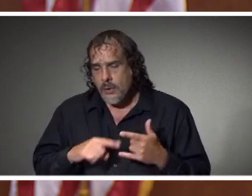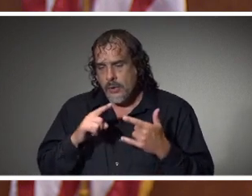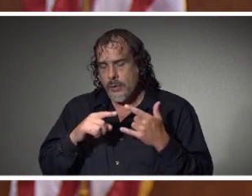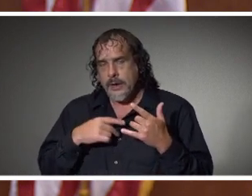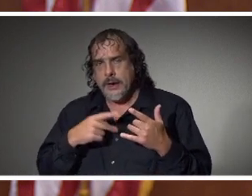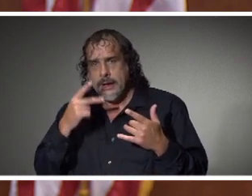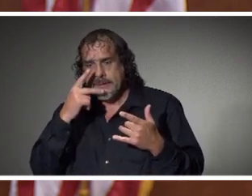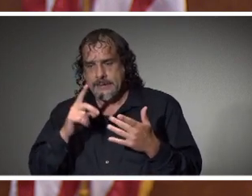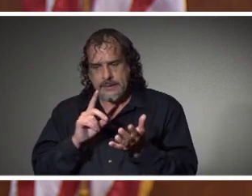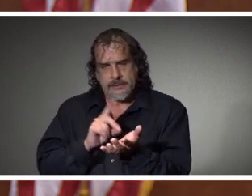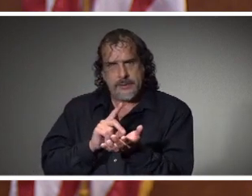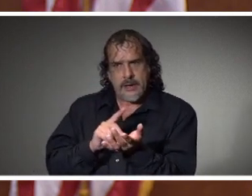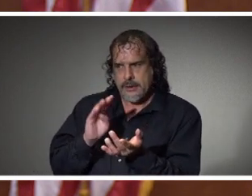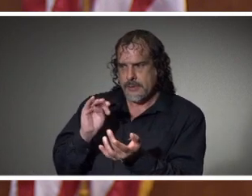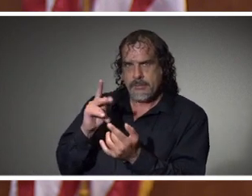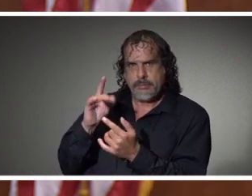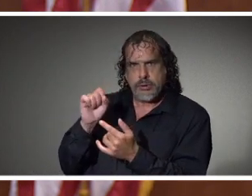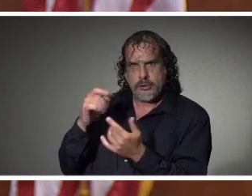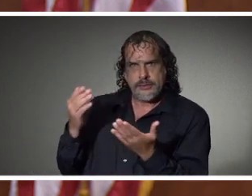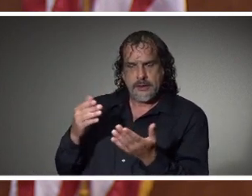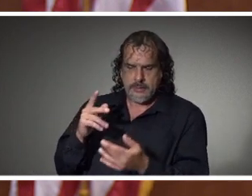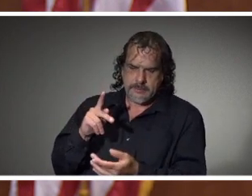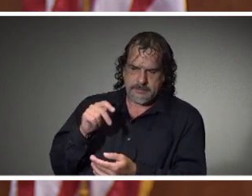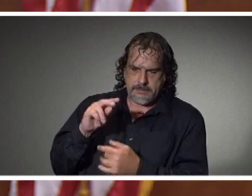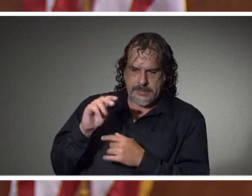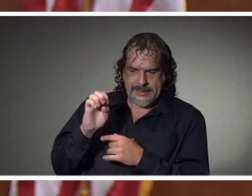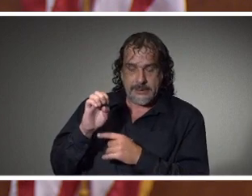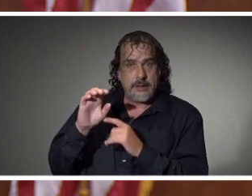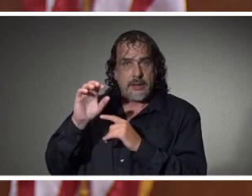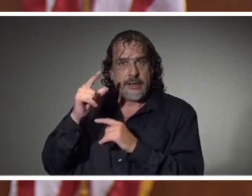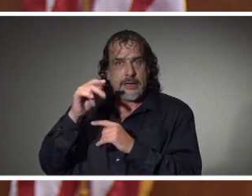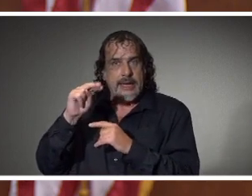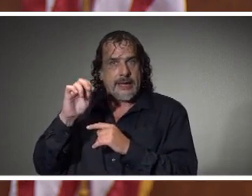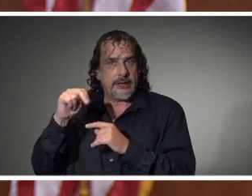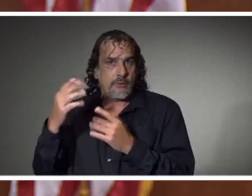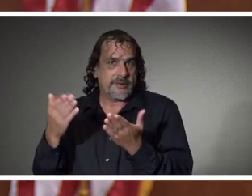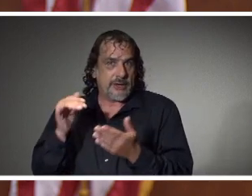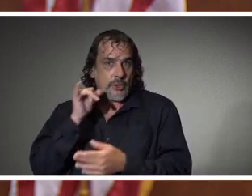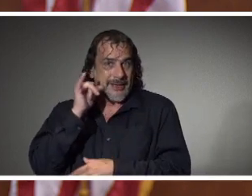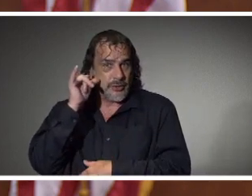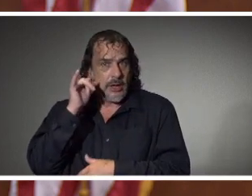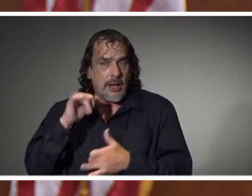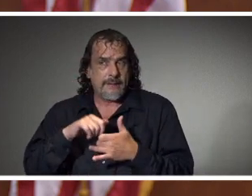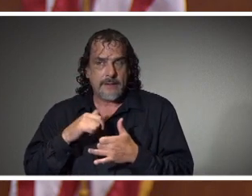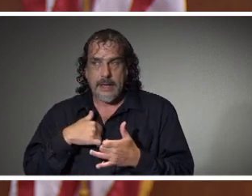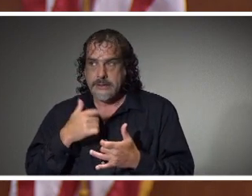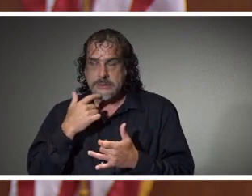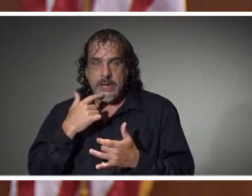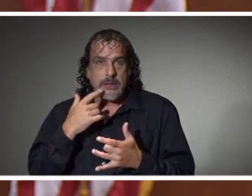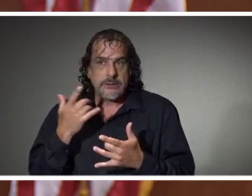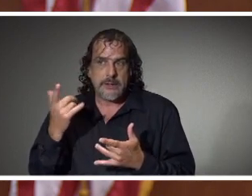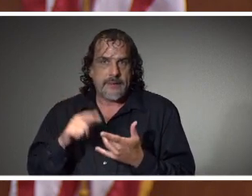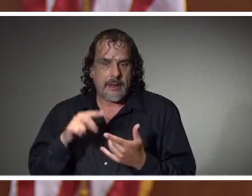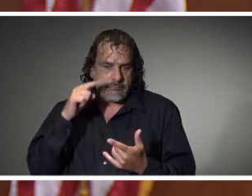Dr. Burks was here Wednesday and Pete Gaynor was here yesterday says a lot. There's no question.